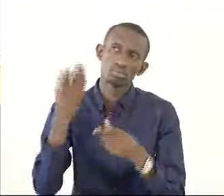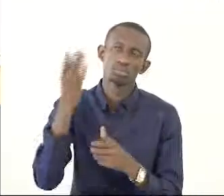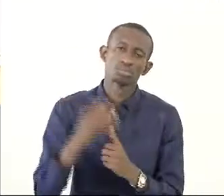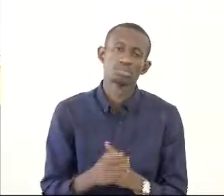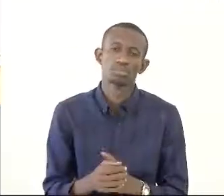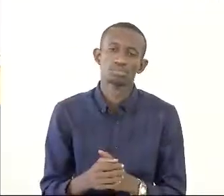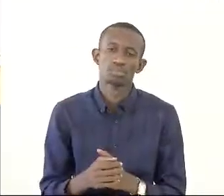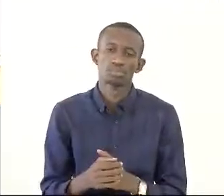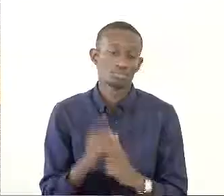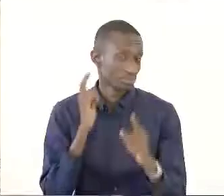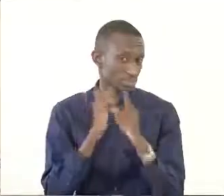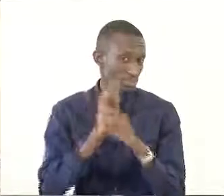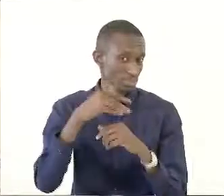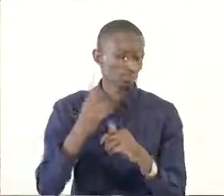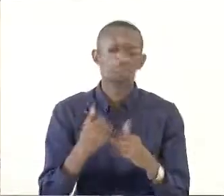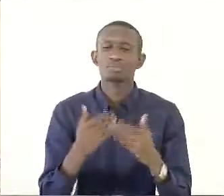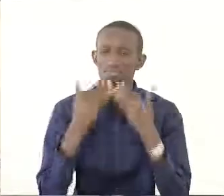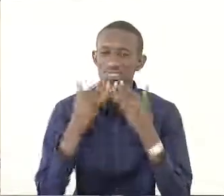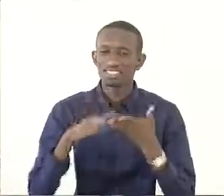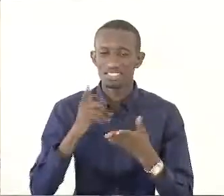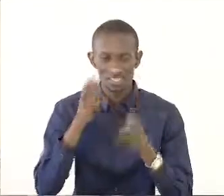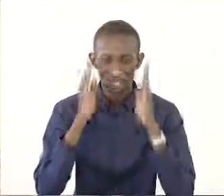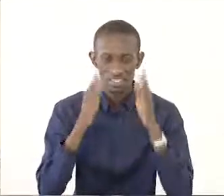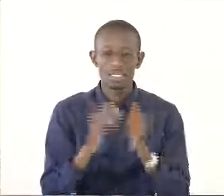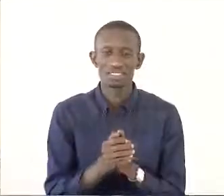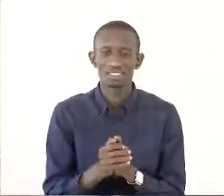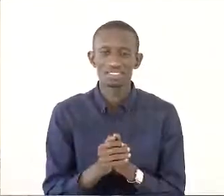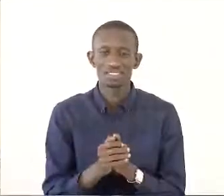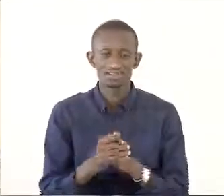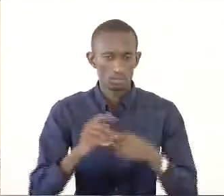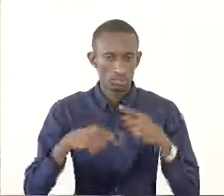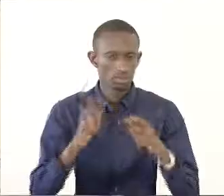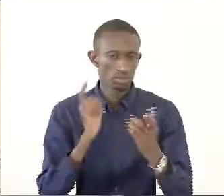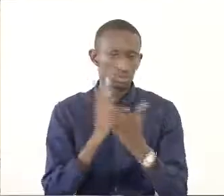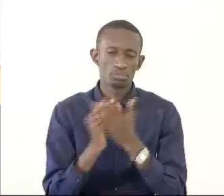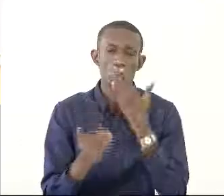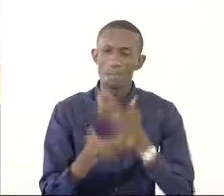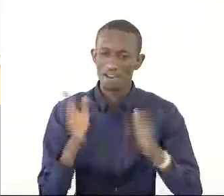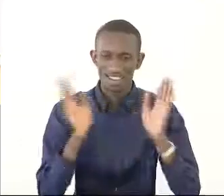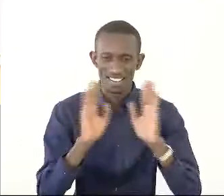I will see you then. Thank you very much for your kind attention. We keep in touch. Bye.